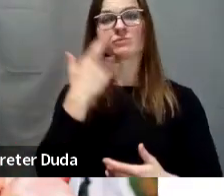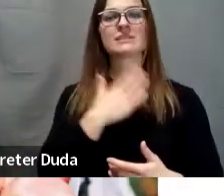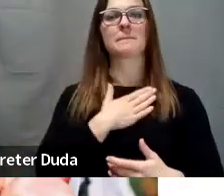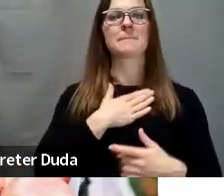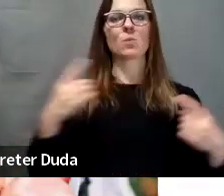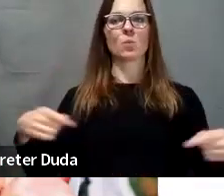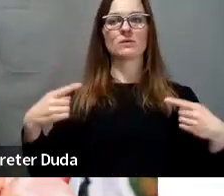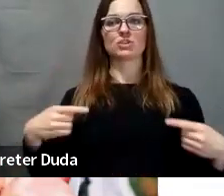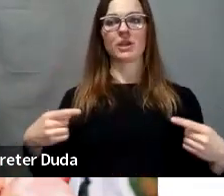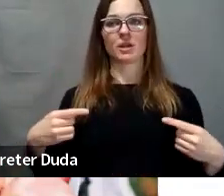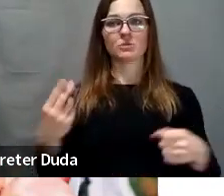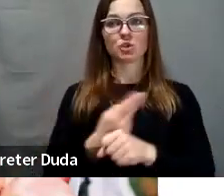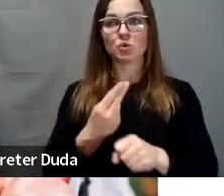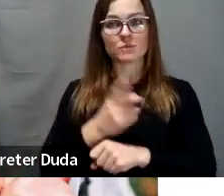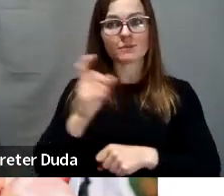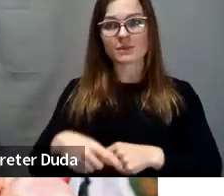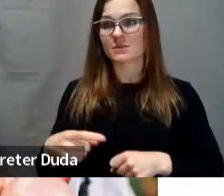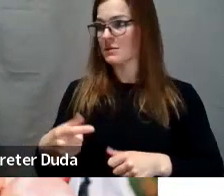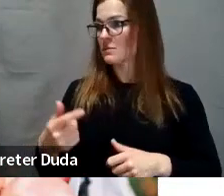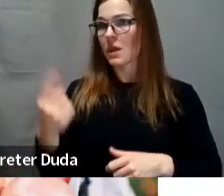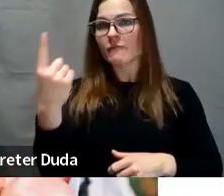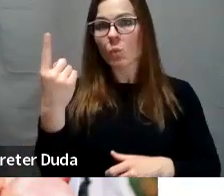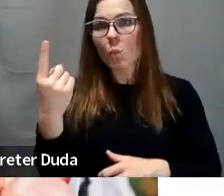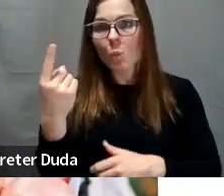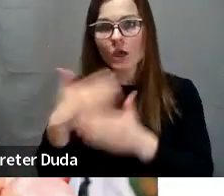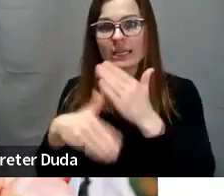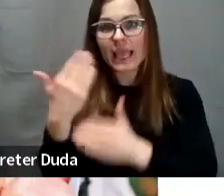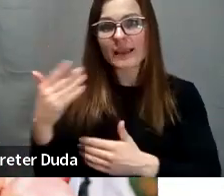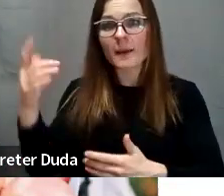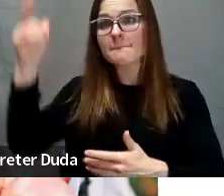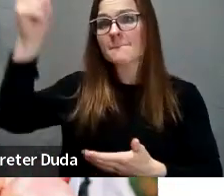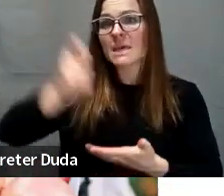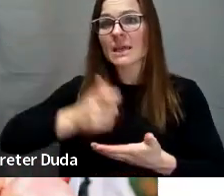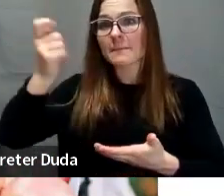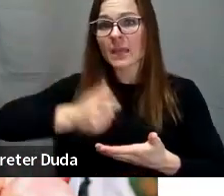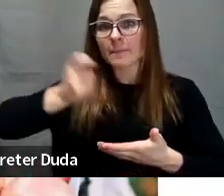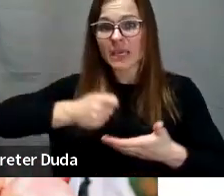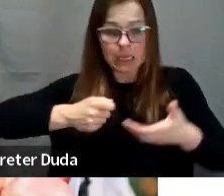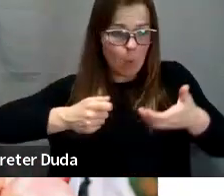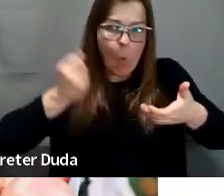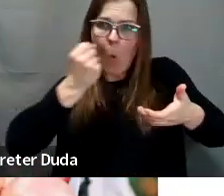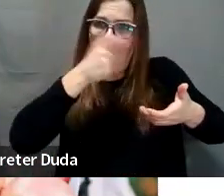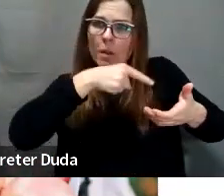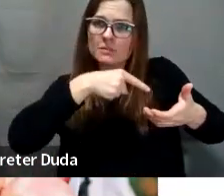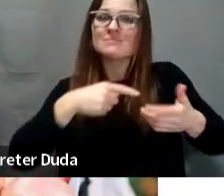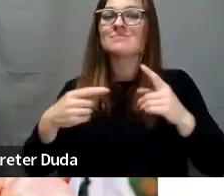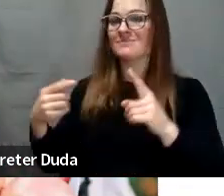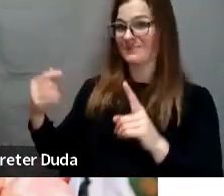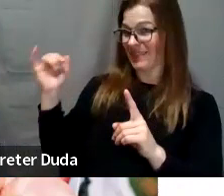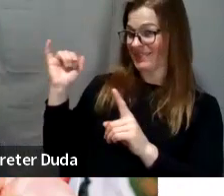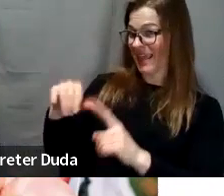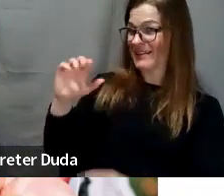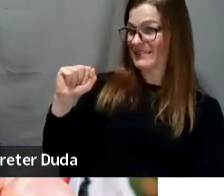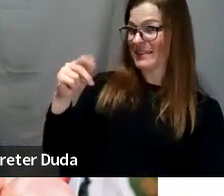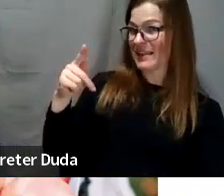and I only have one hand to carry in things that I pick. So this actually is an apron that you wear that has a